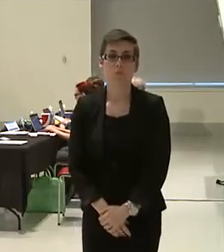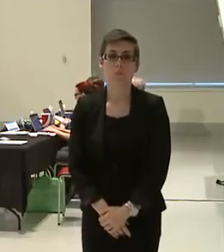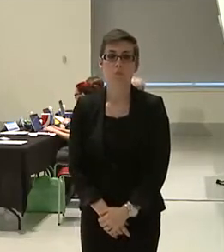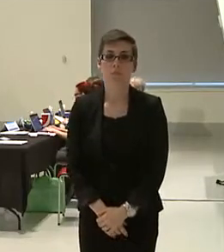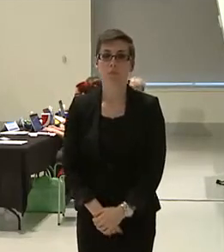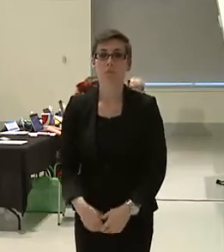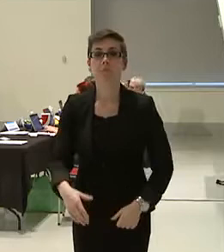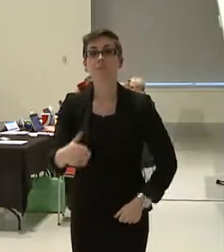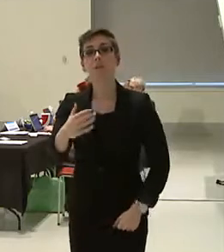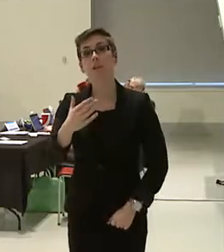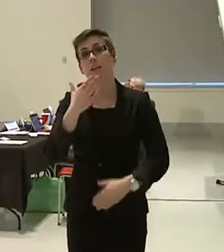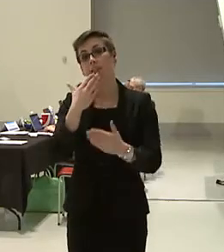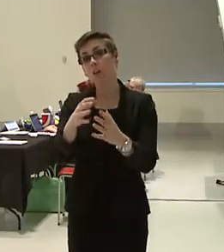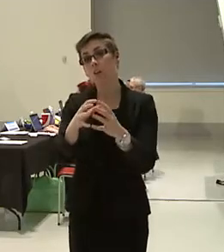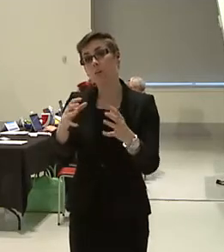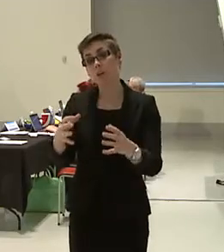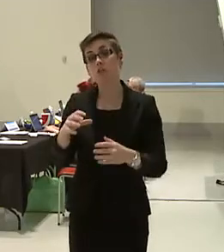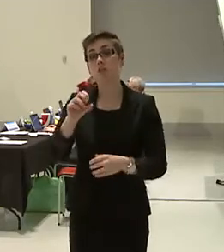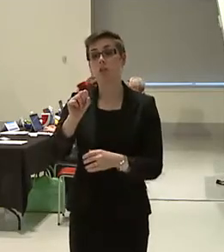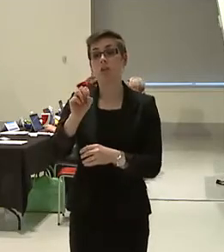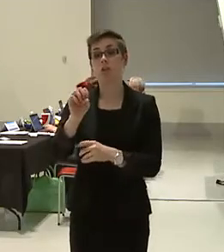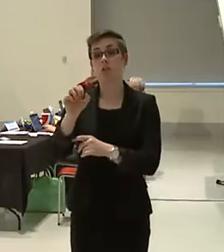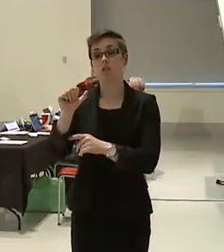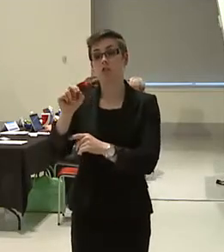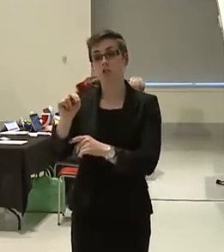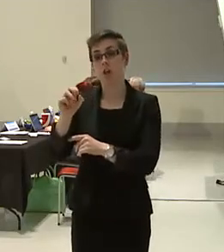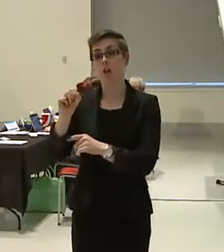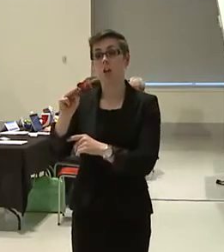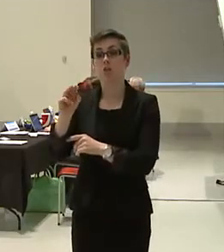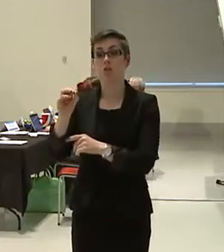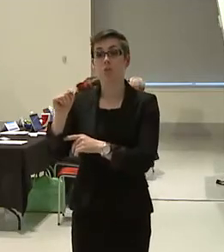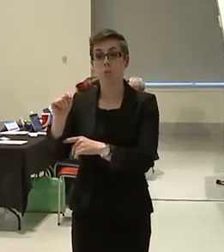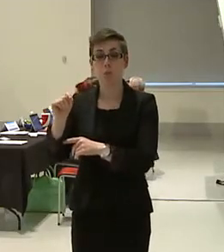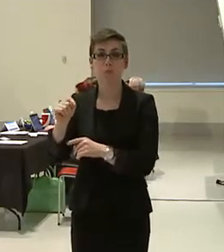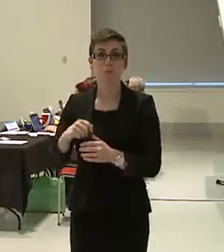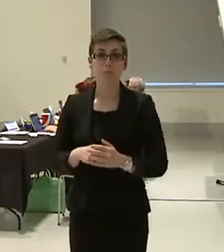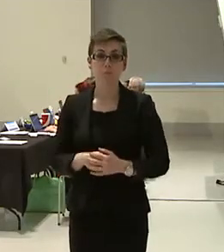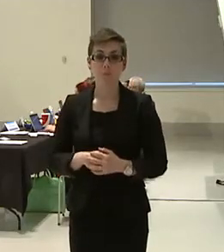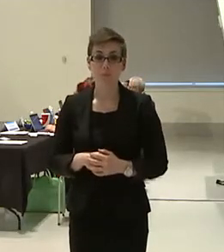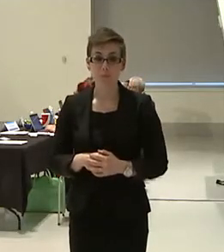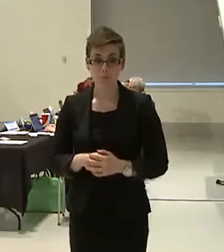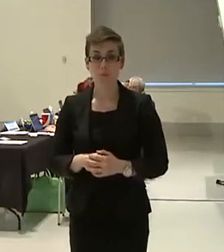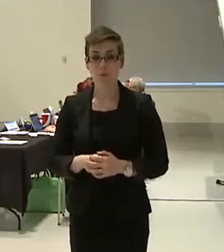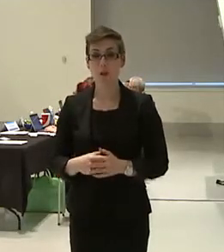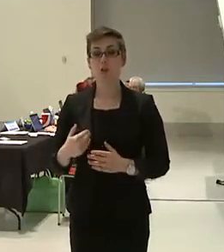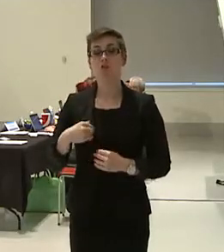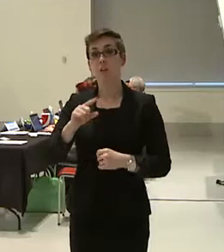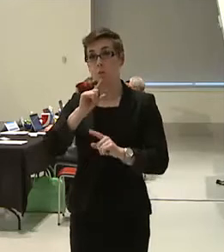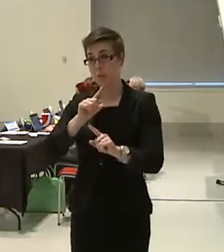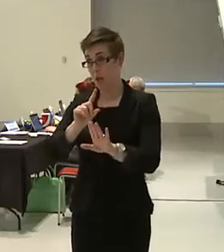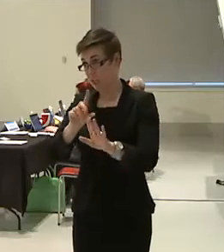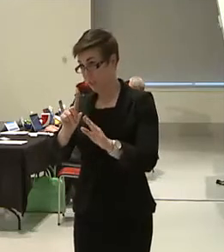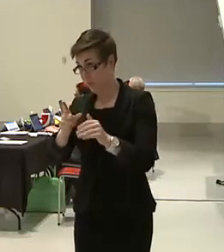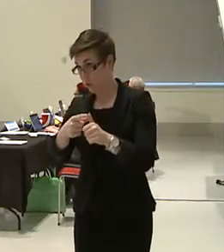Thank you very much. Sean Smoot, followed by Cedric Alexander. Mr. Commissioner, could I just get a response on that? Oh, yeah,